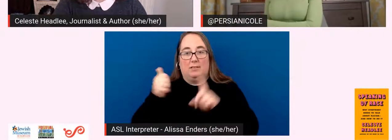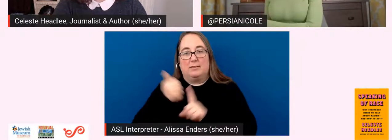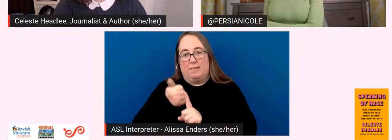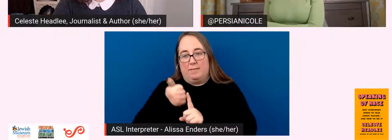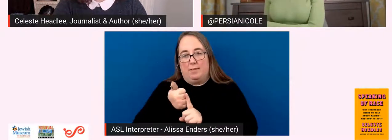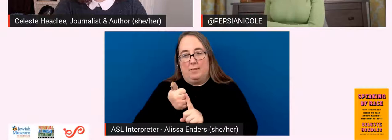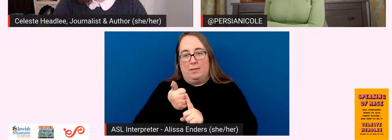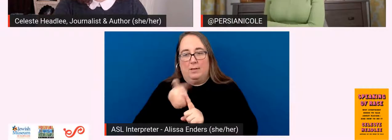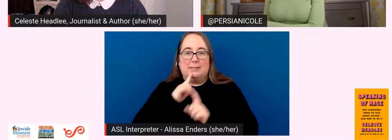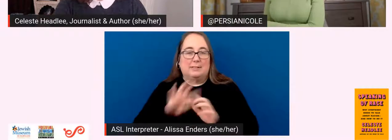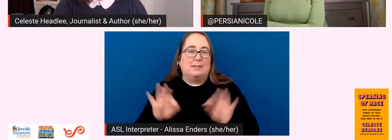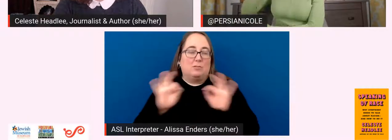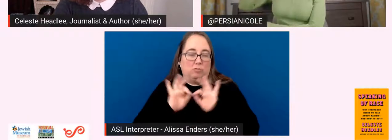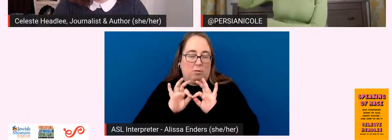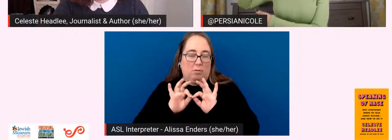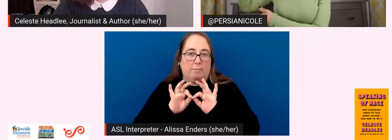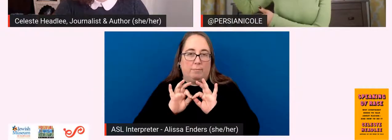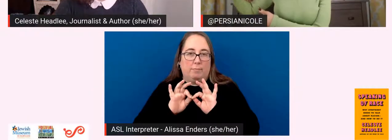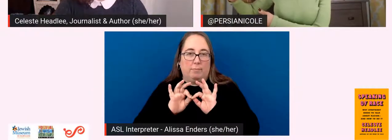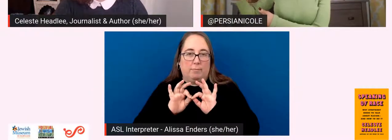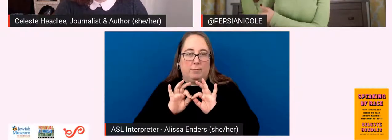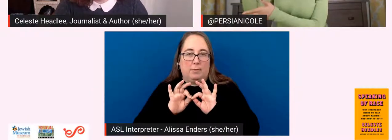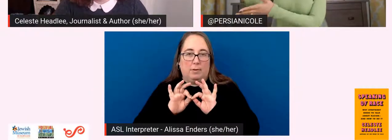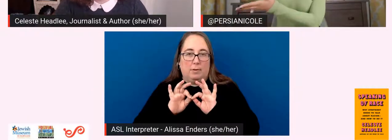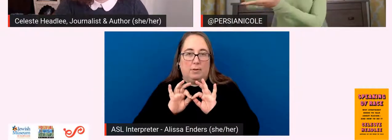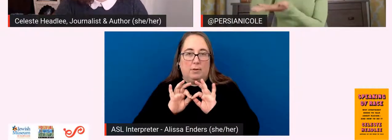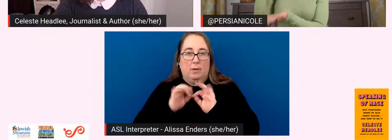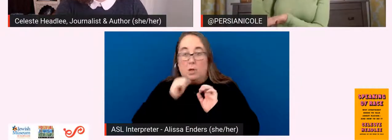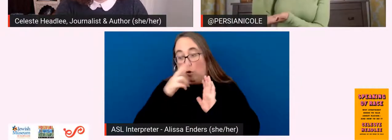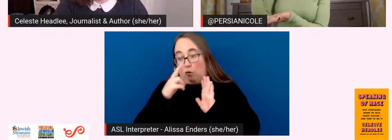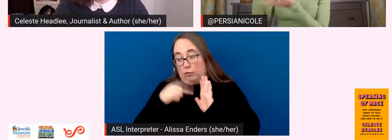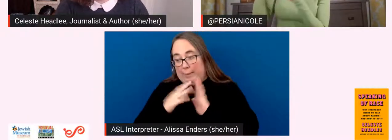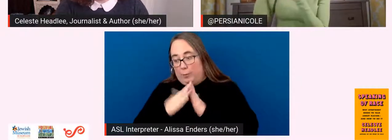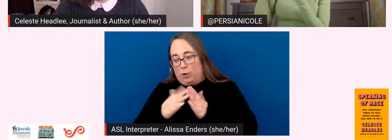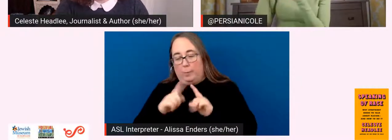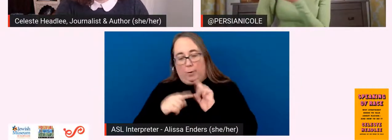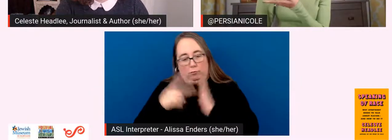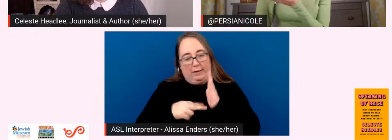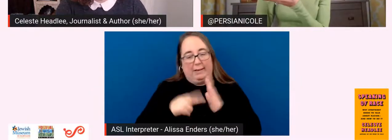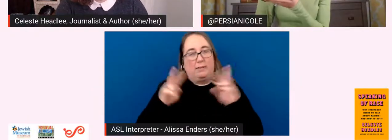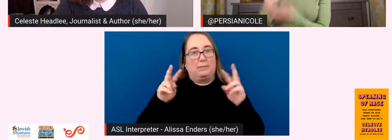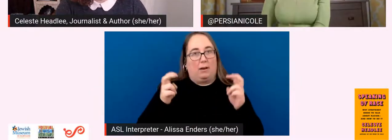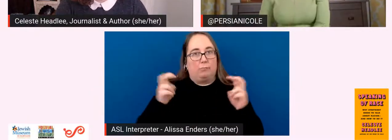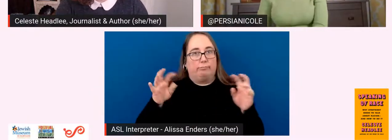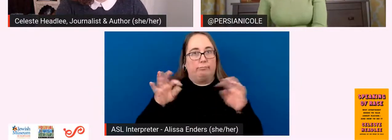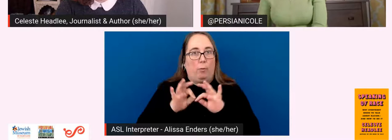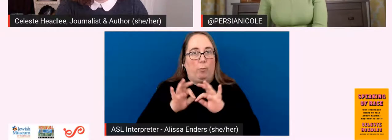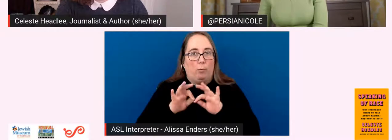is essential. Okay. Without reading anything else, reading the title is essential.